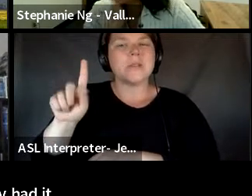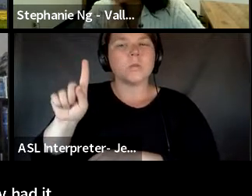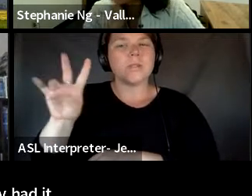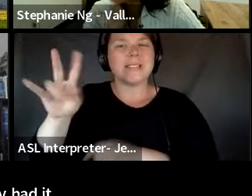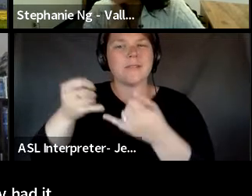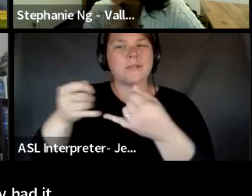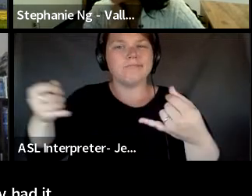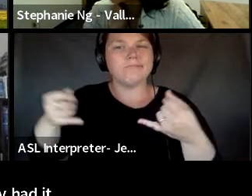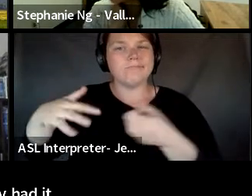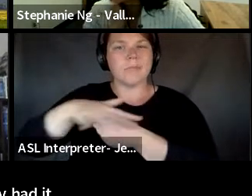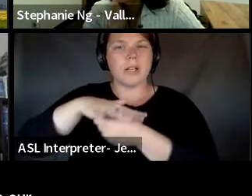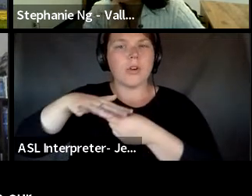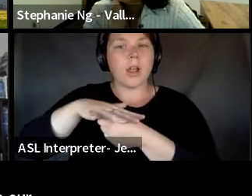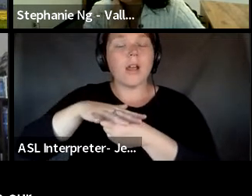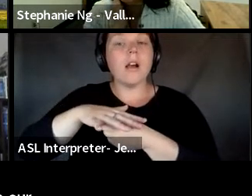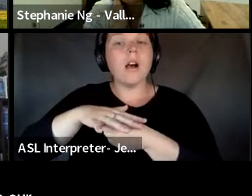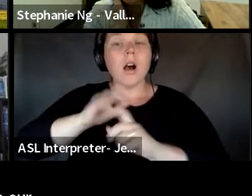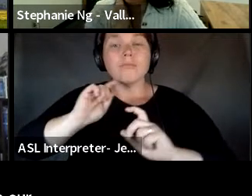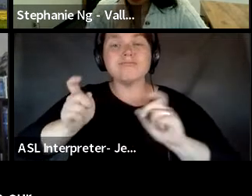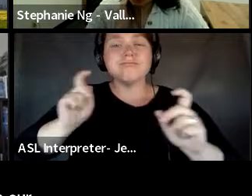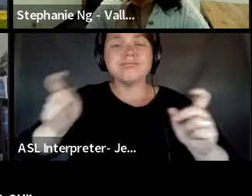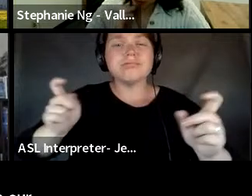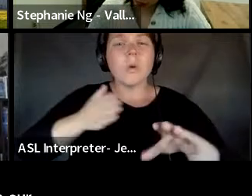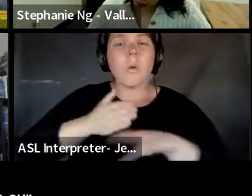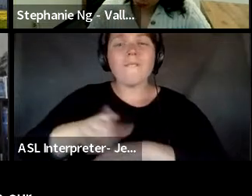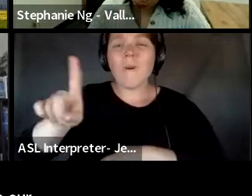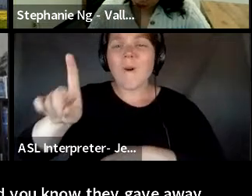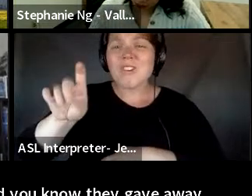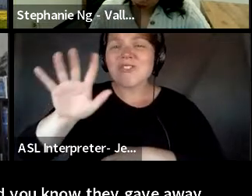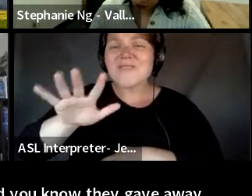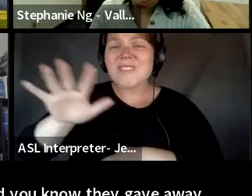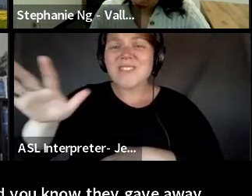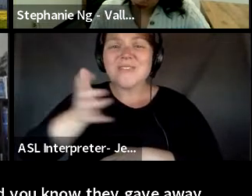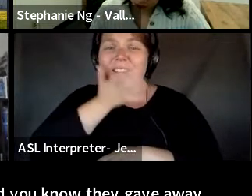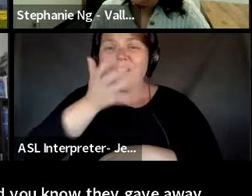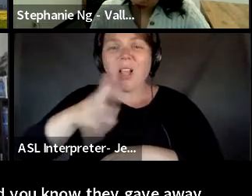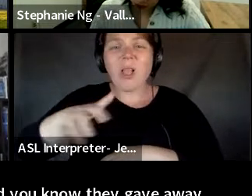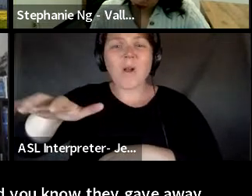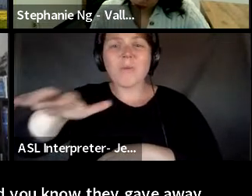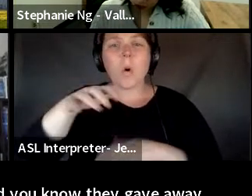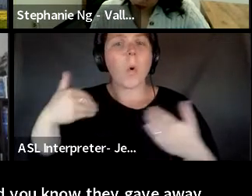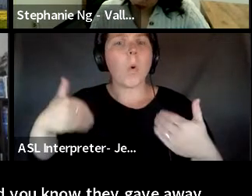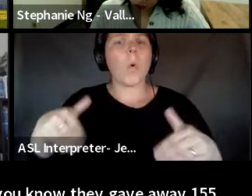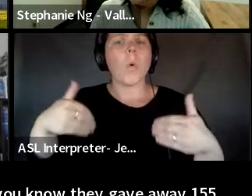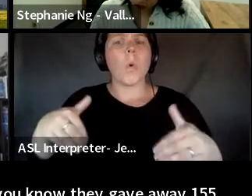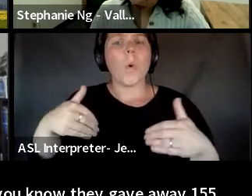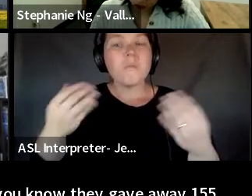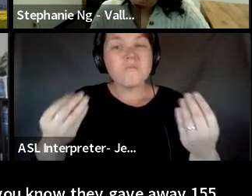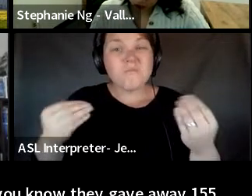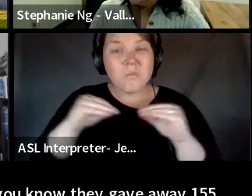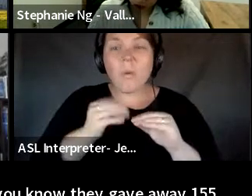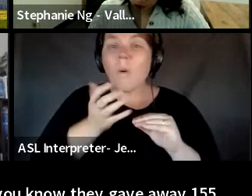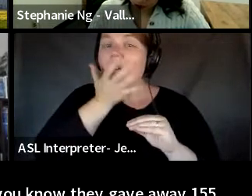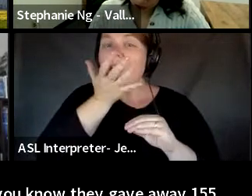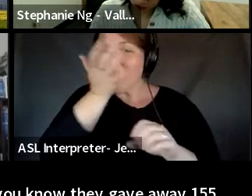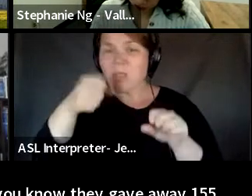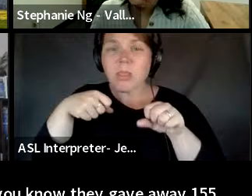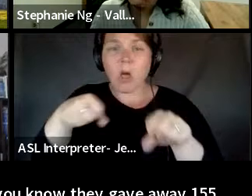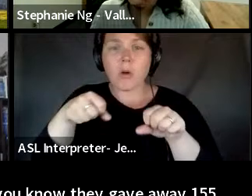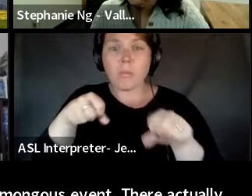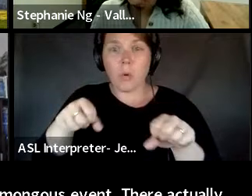And, you know, they gave away 155 lawnmowers. That was a humongous event. They actually gave away more lawnmowers than they had